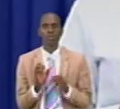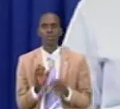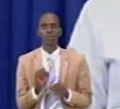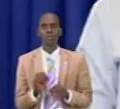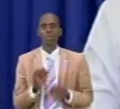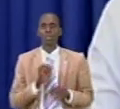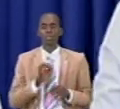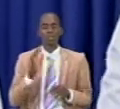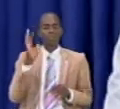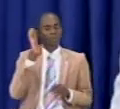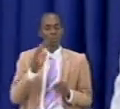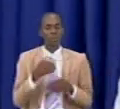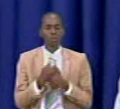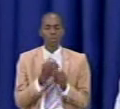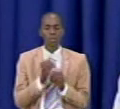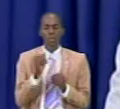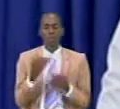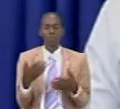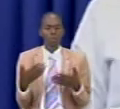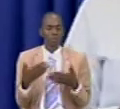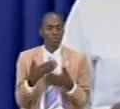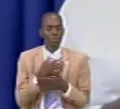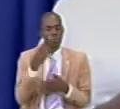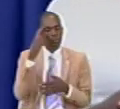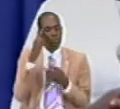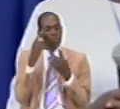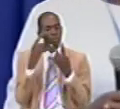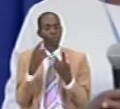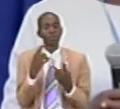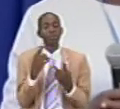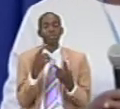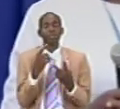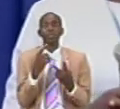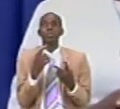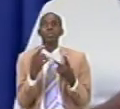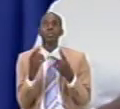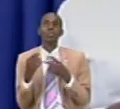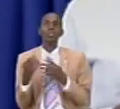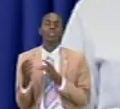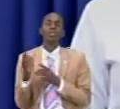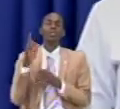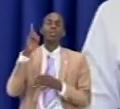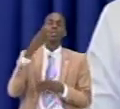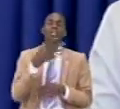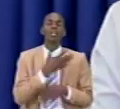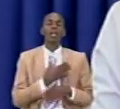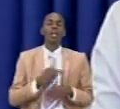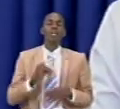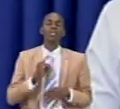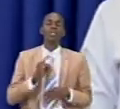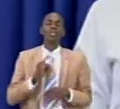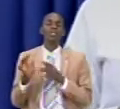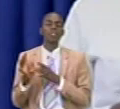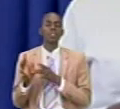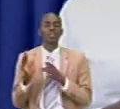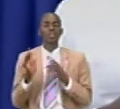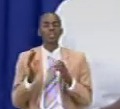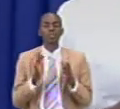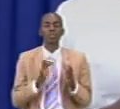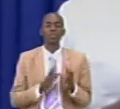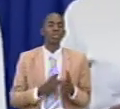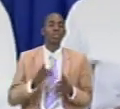I'll make room for two just two you and I did